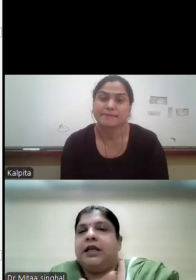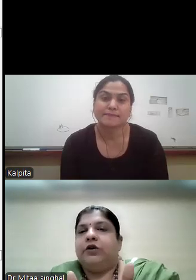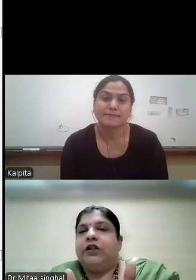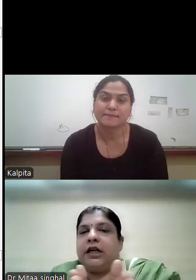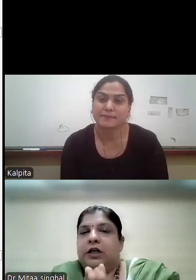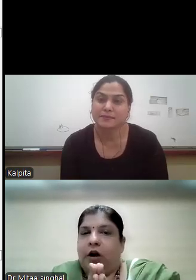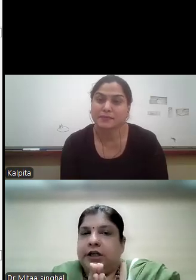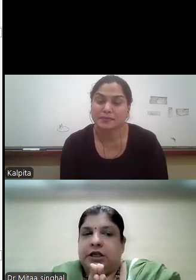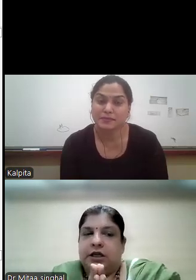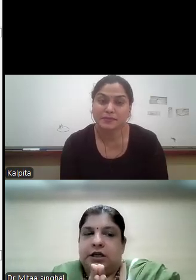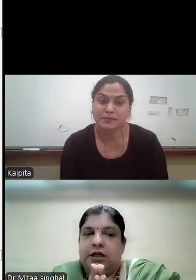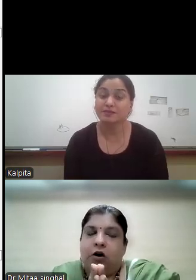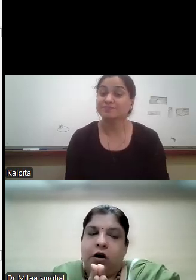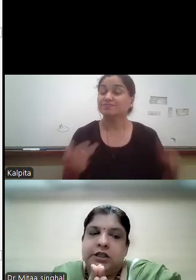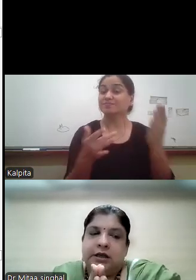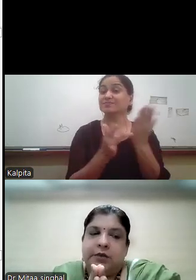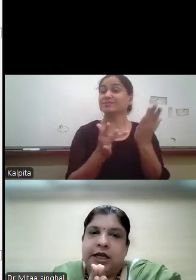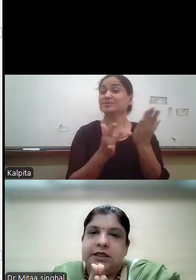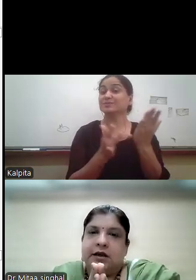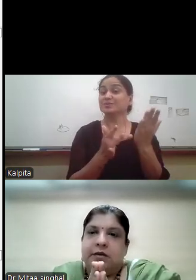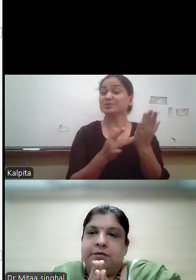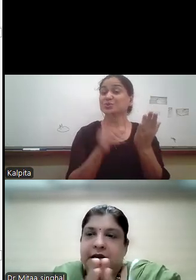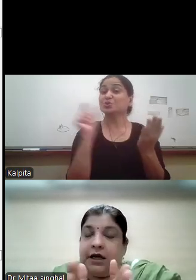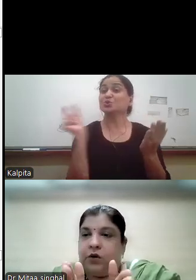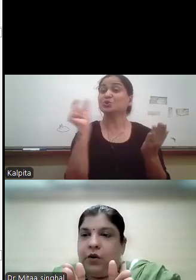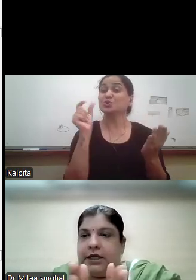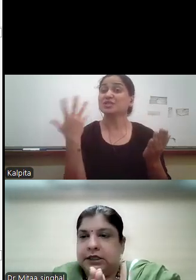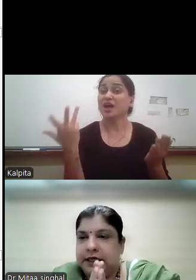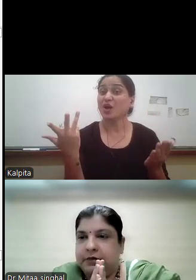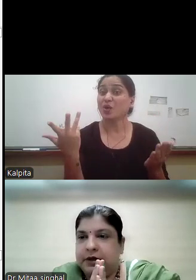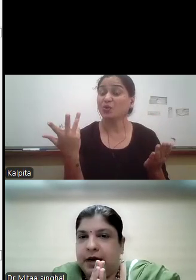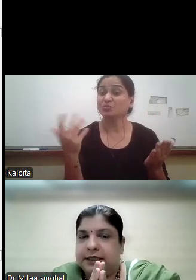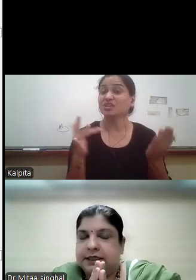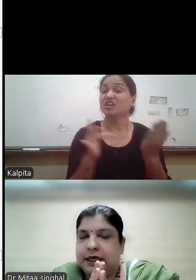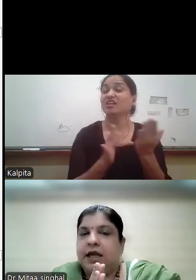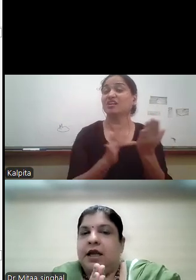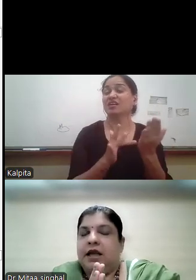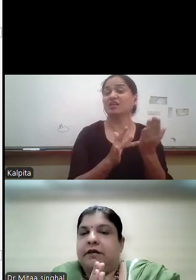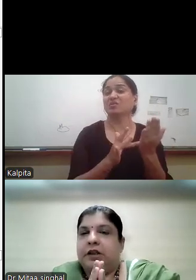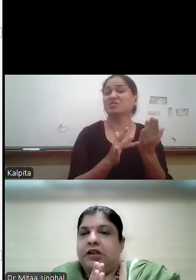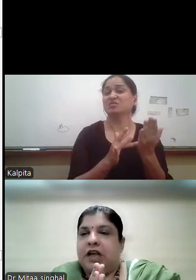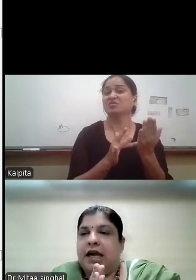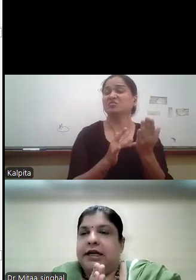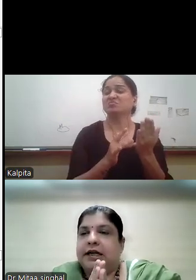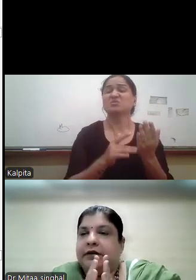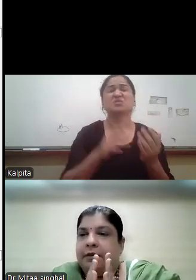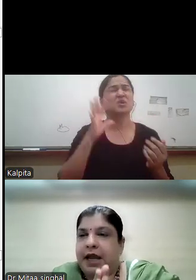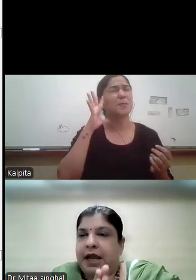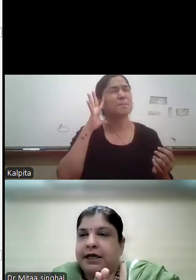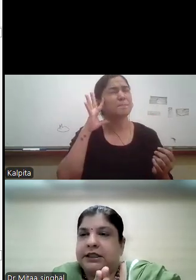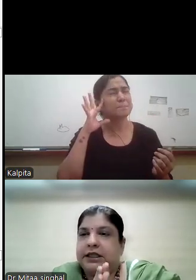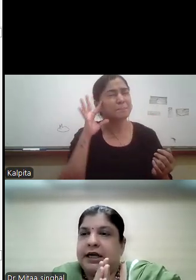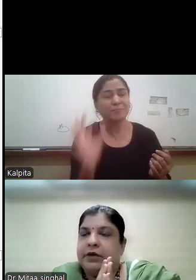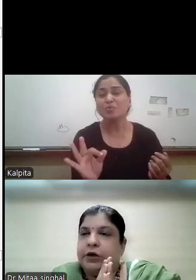how we can use technology. Technology plays a big role in cerebral palsy. If